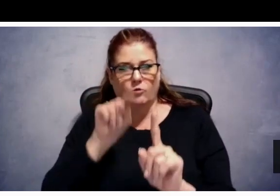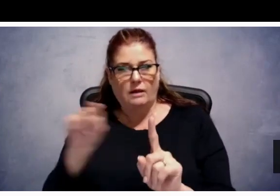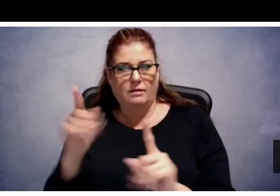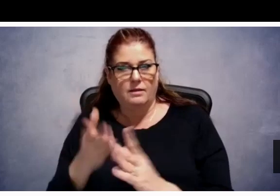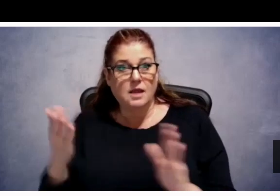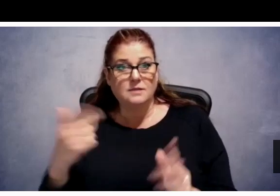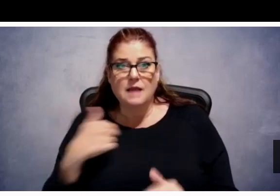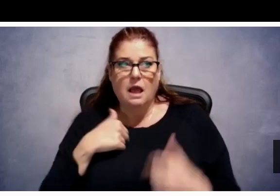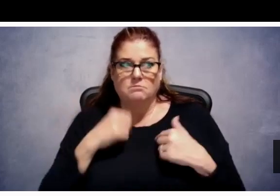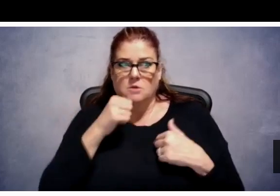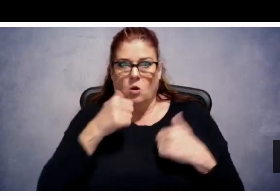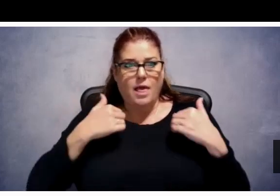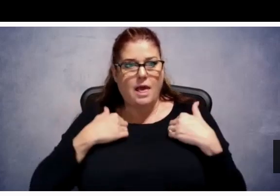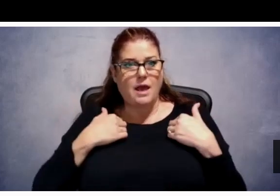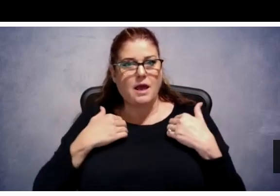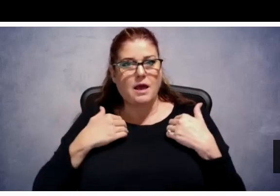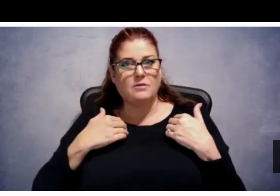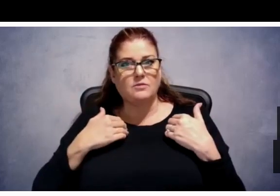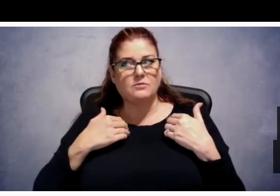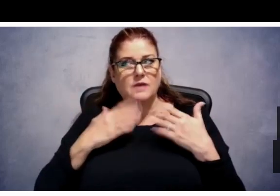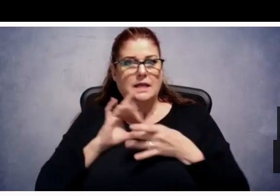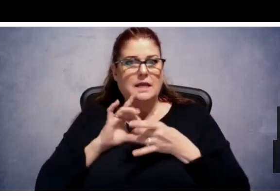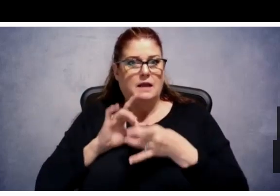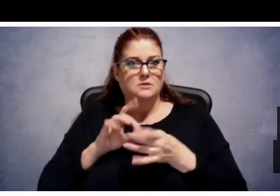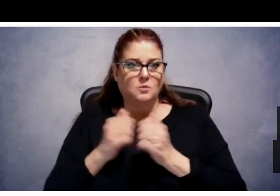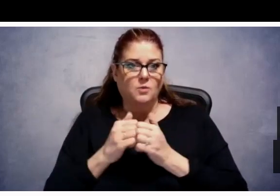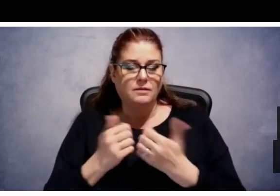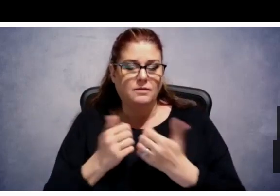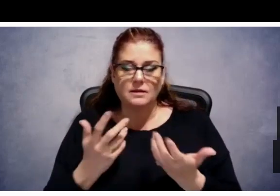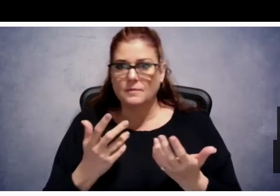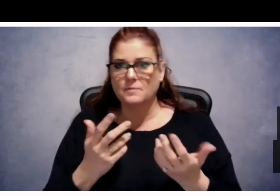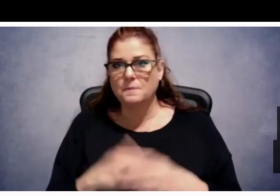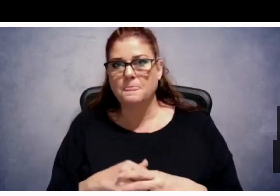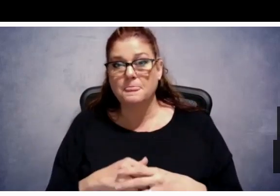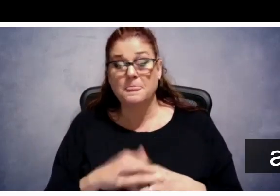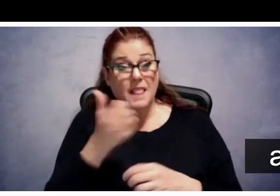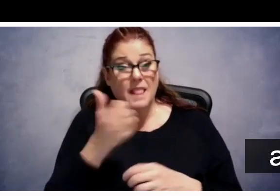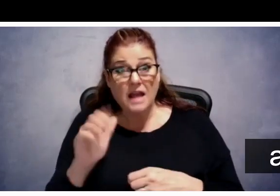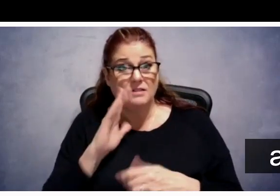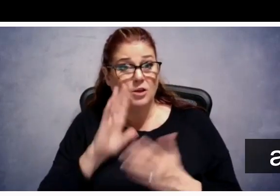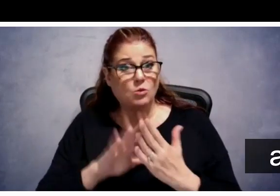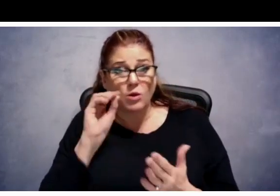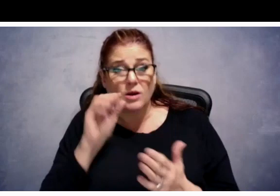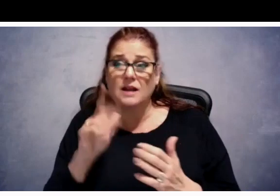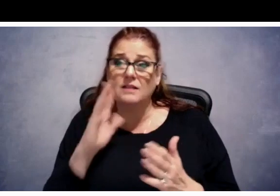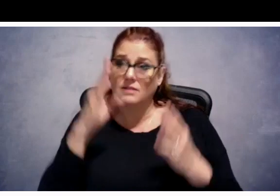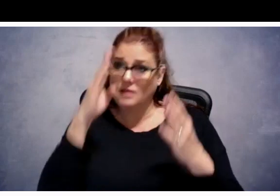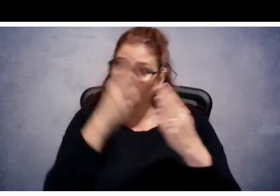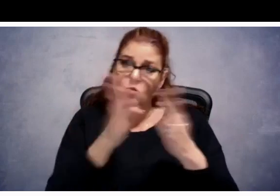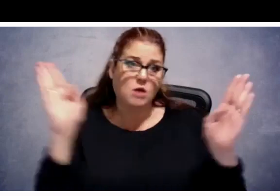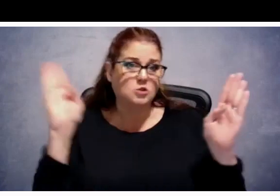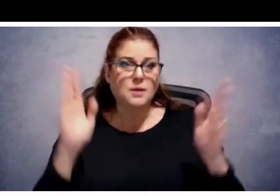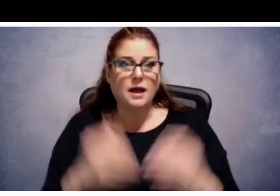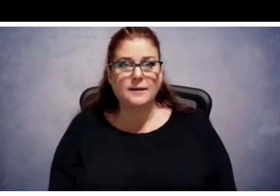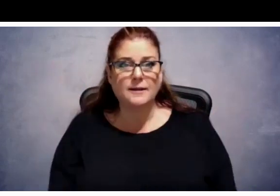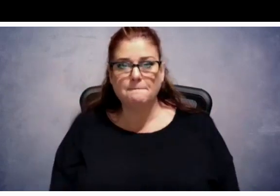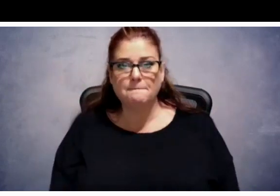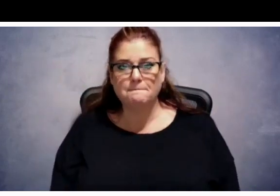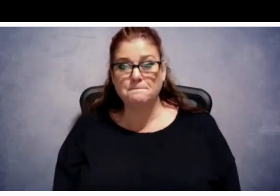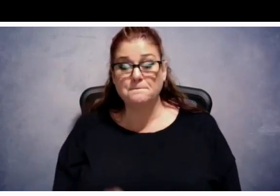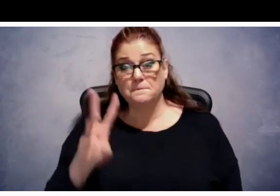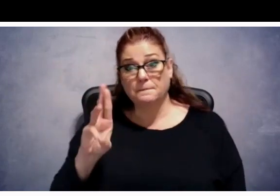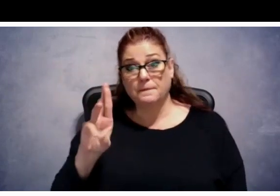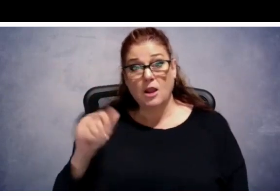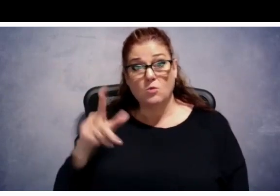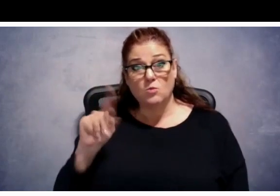you don't have a certain connection to. And, it's just anything you can learn, anything that broadens you. I love that. Wrought iron is